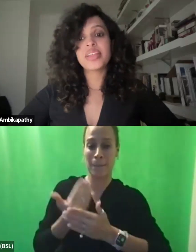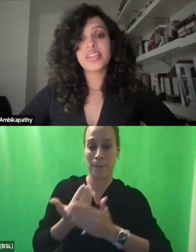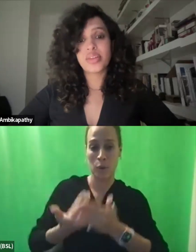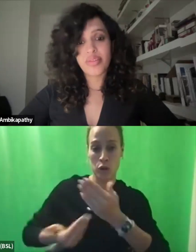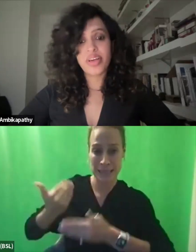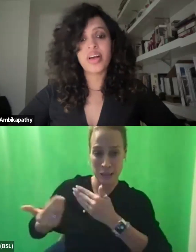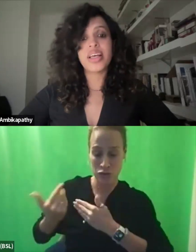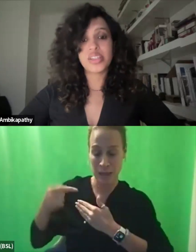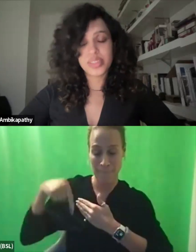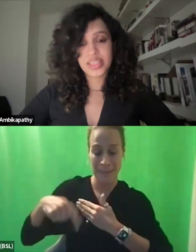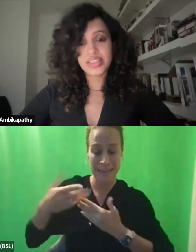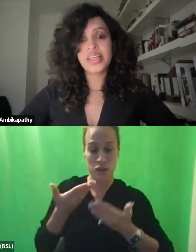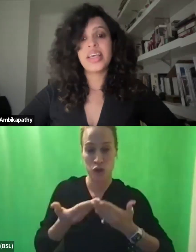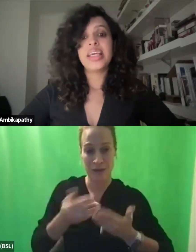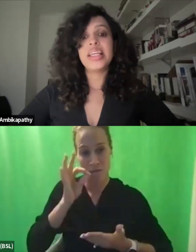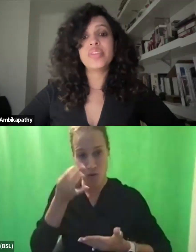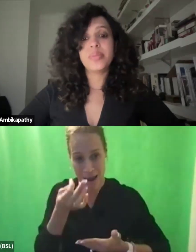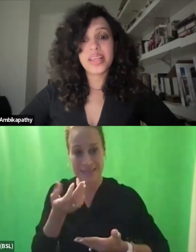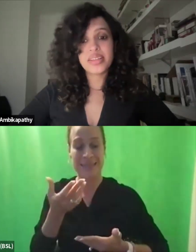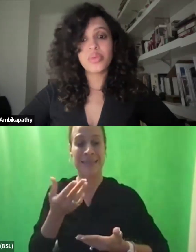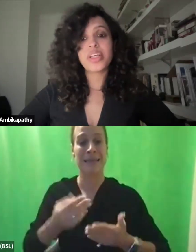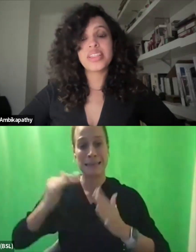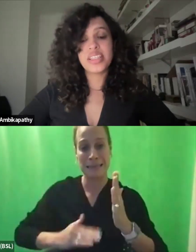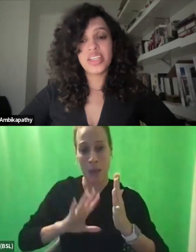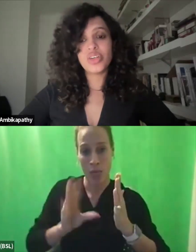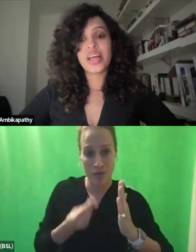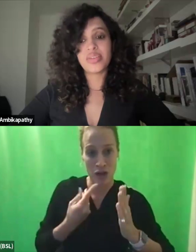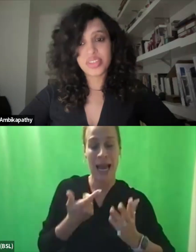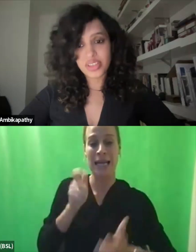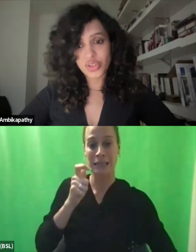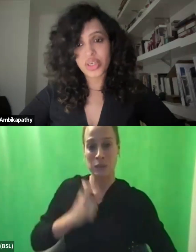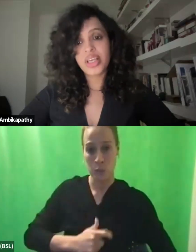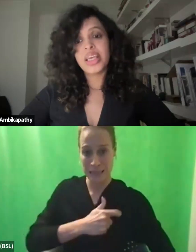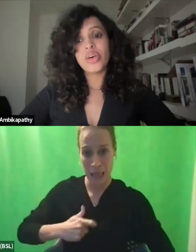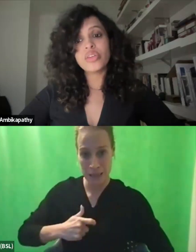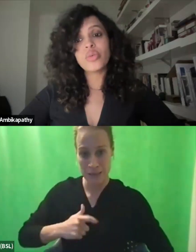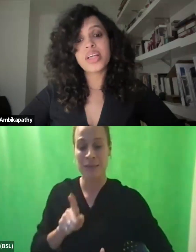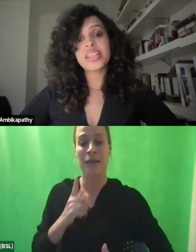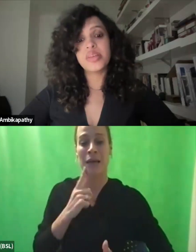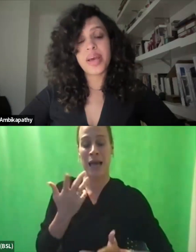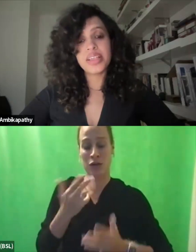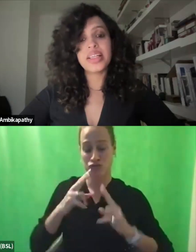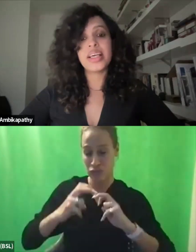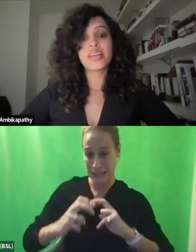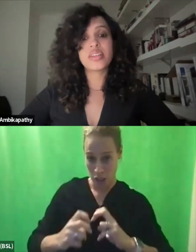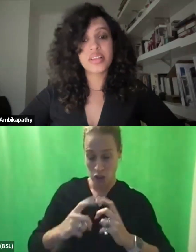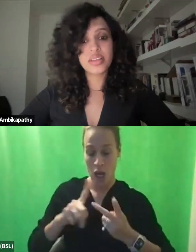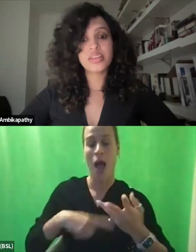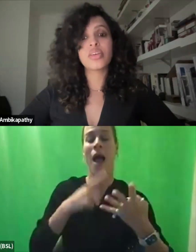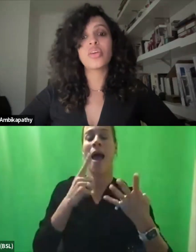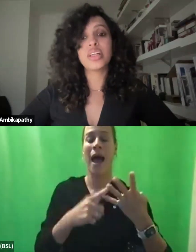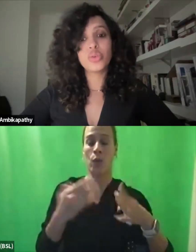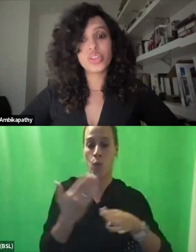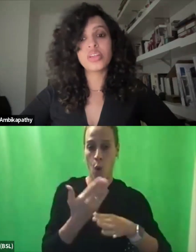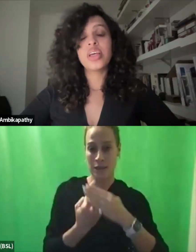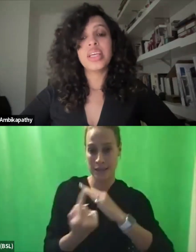in France, South Africa, and Switzerland. He lives in Basel, where he's a teacher and a researcher. He also works independently as a